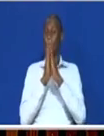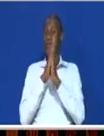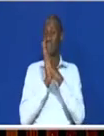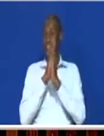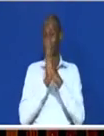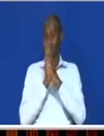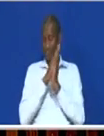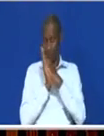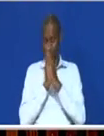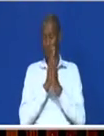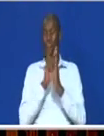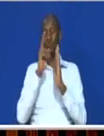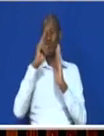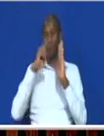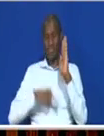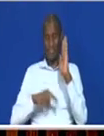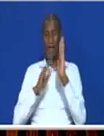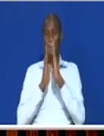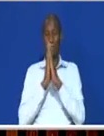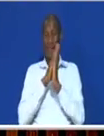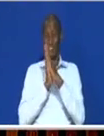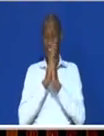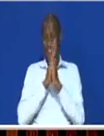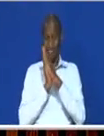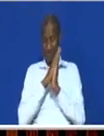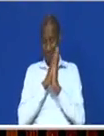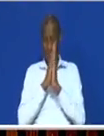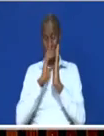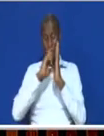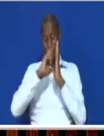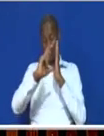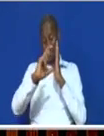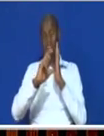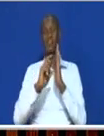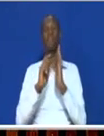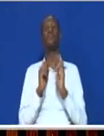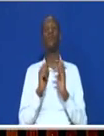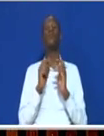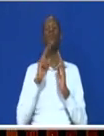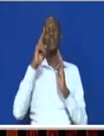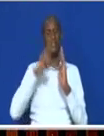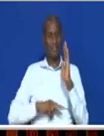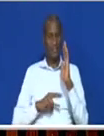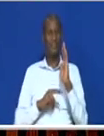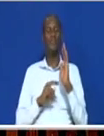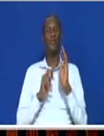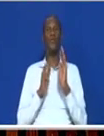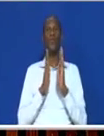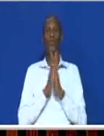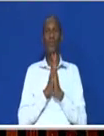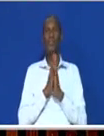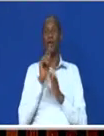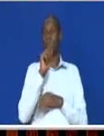that you read the passage. You must read with those blank spaces that are in